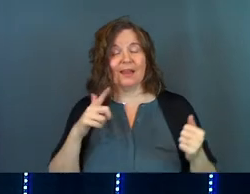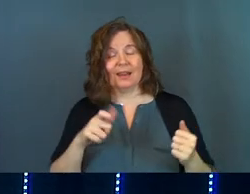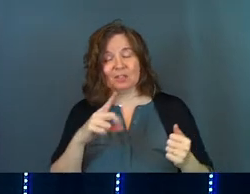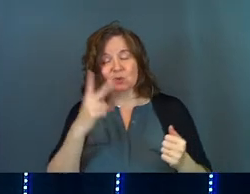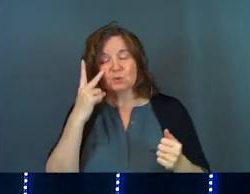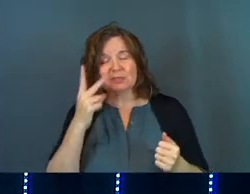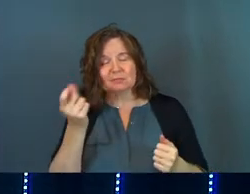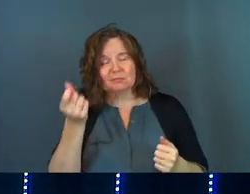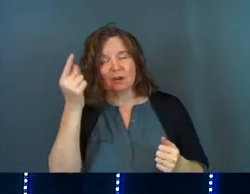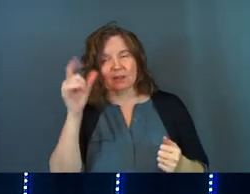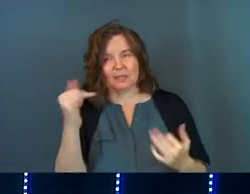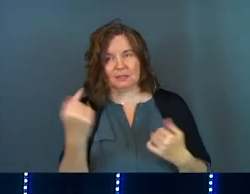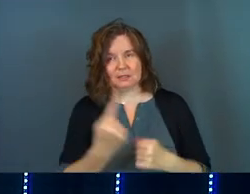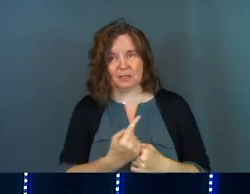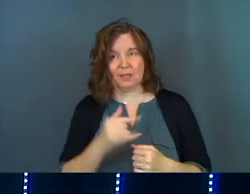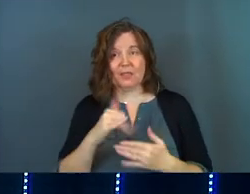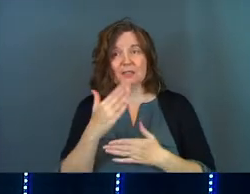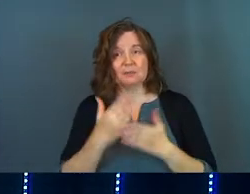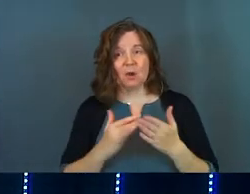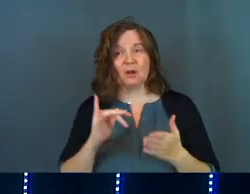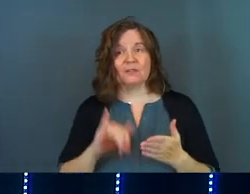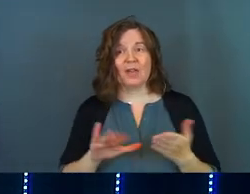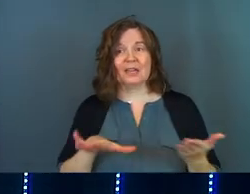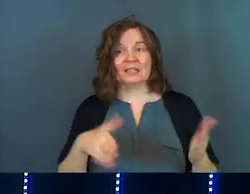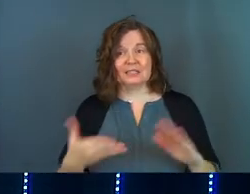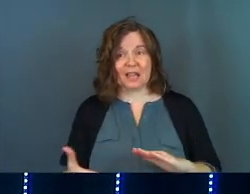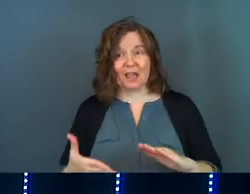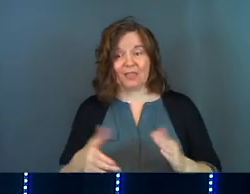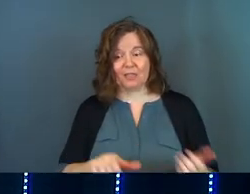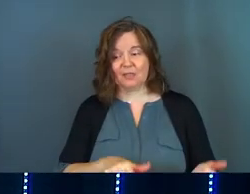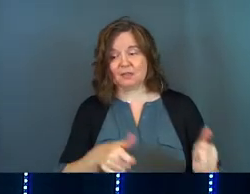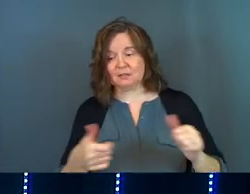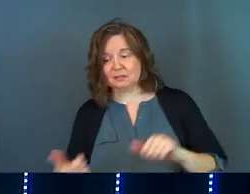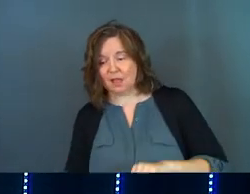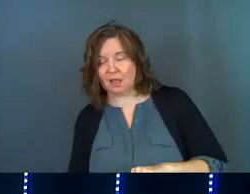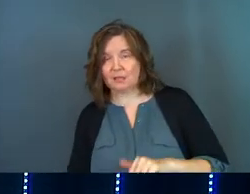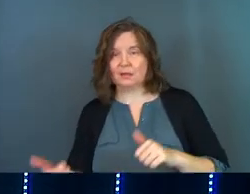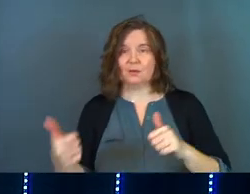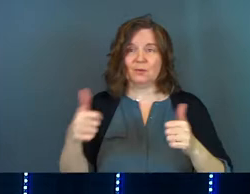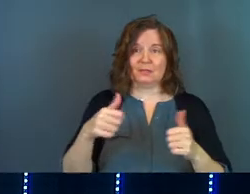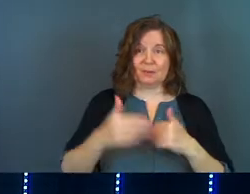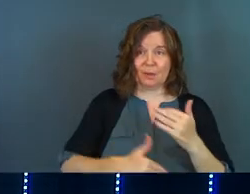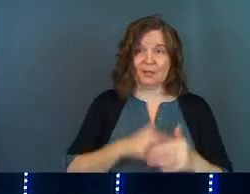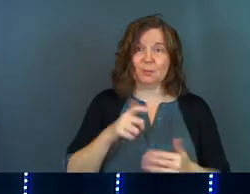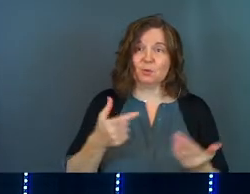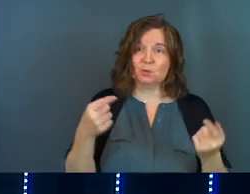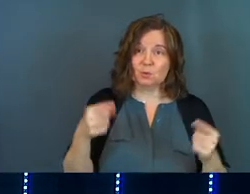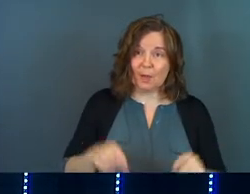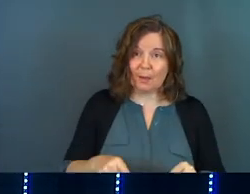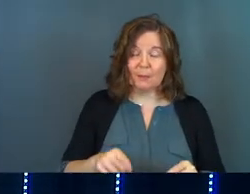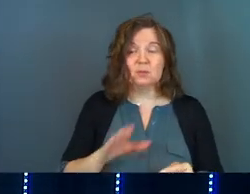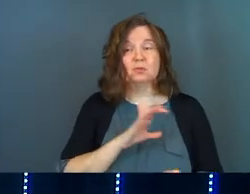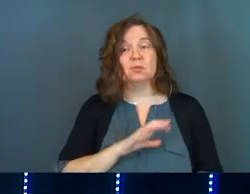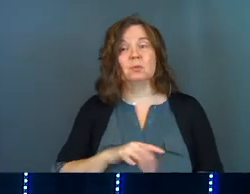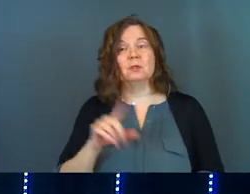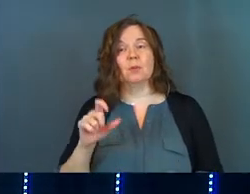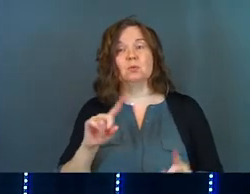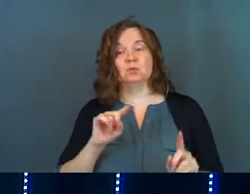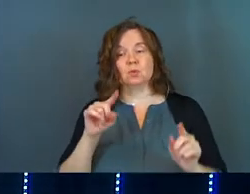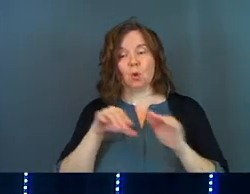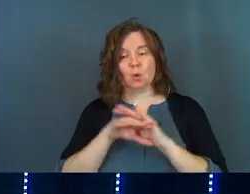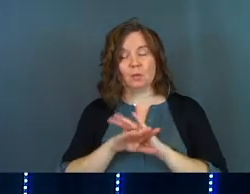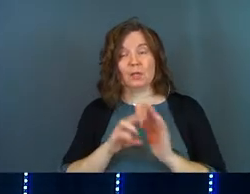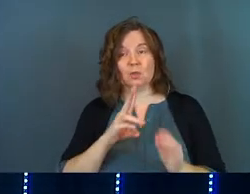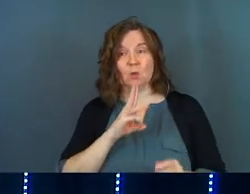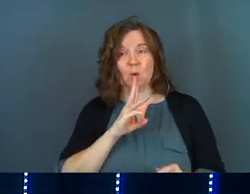needed you to see that today. That's part of that death and resurrection process that's supposed to happen. See, a Christian is supposed to go